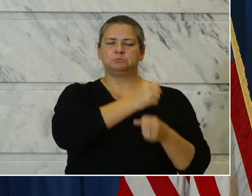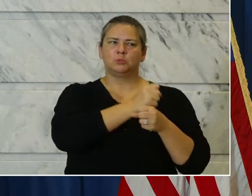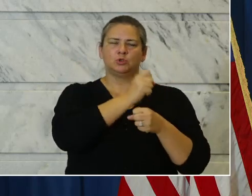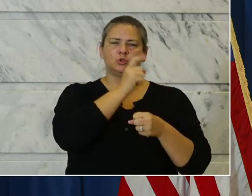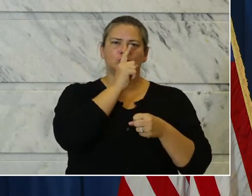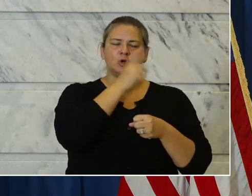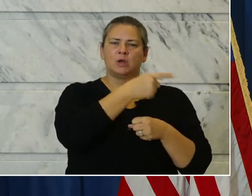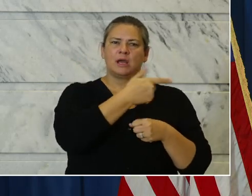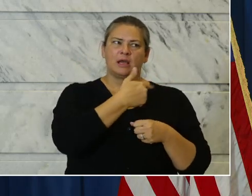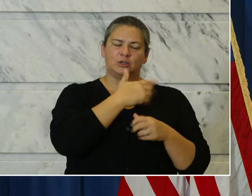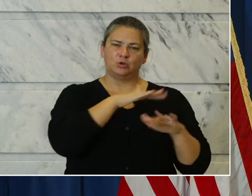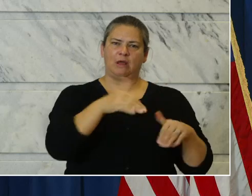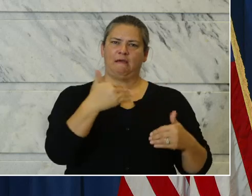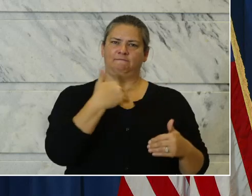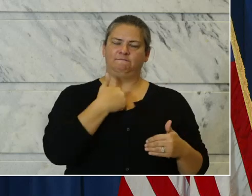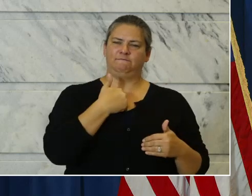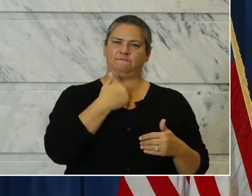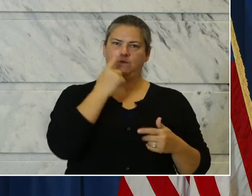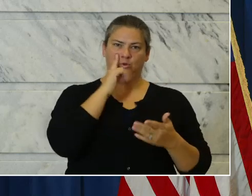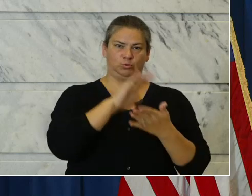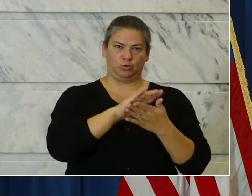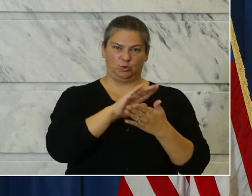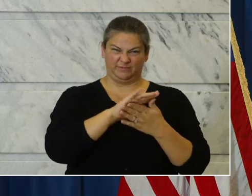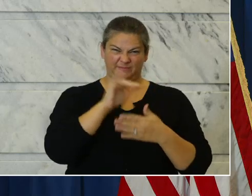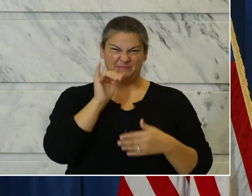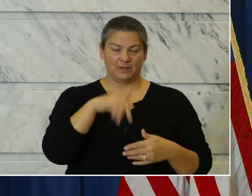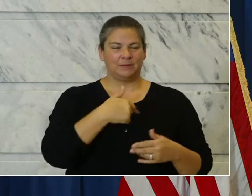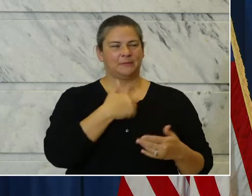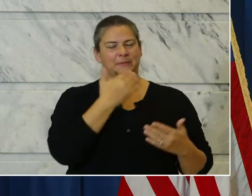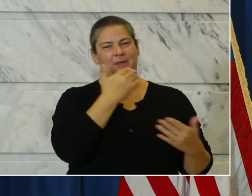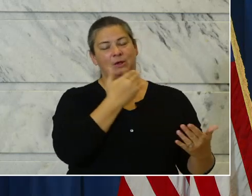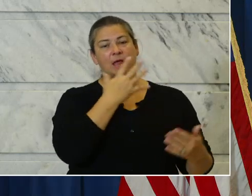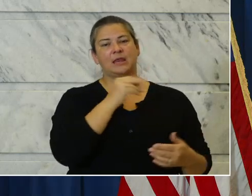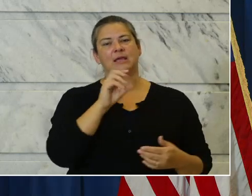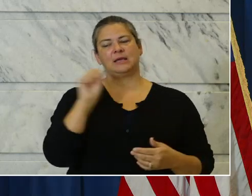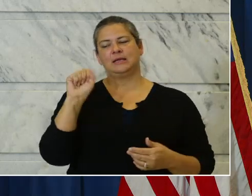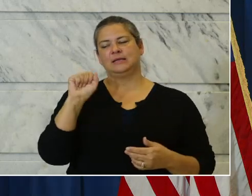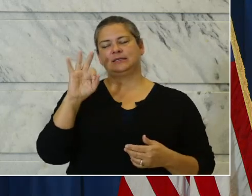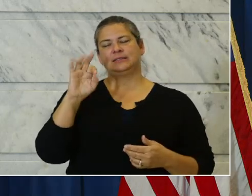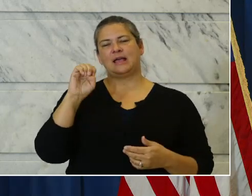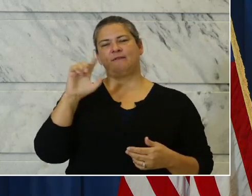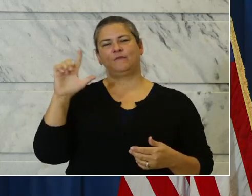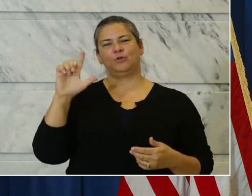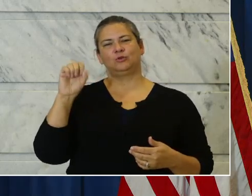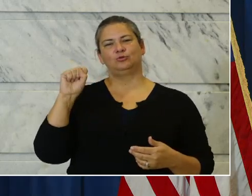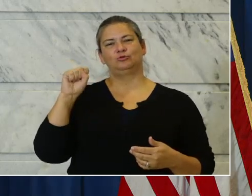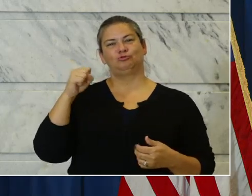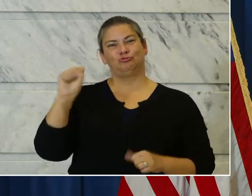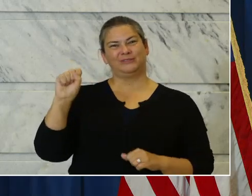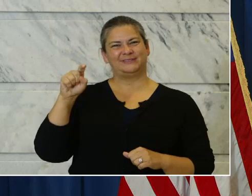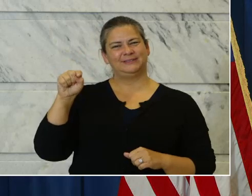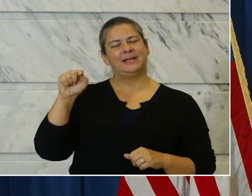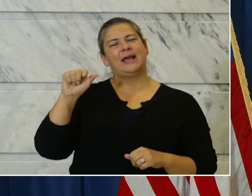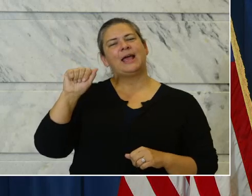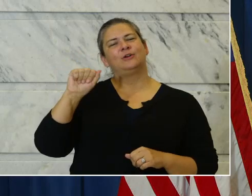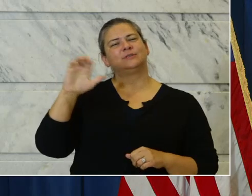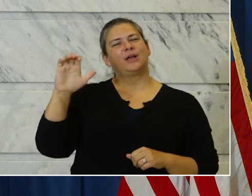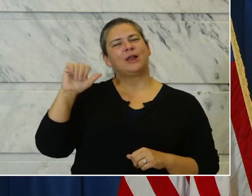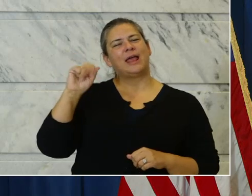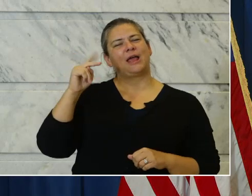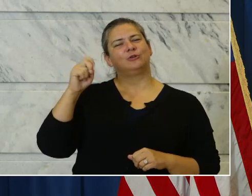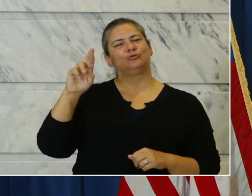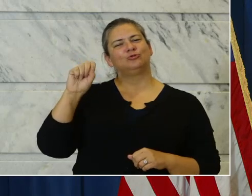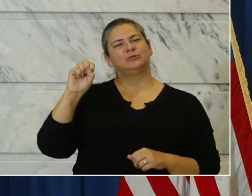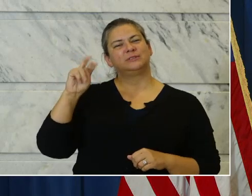as they return to school. Also, the Saffel Street Stars in Anderson County. Have somebody that